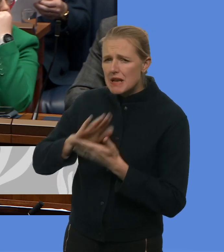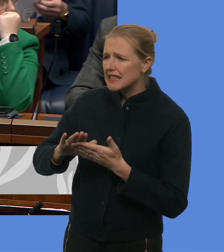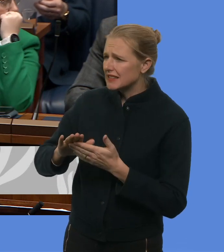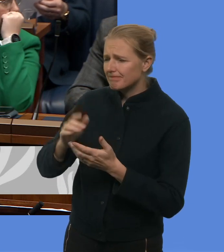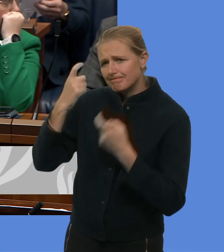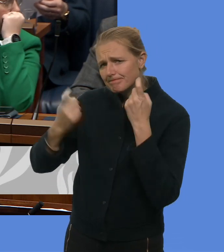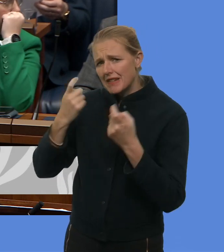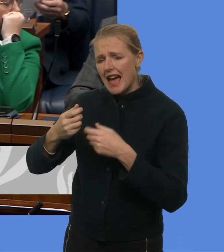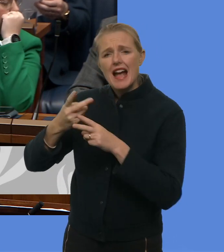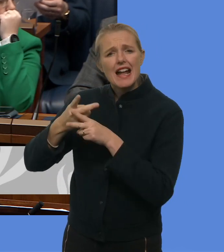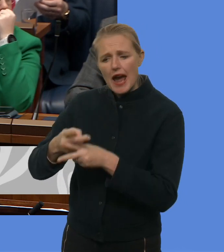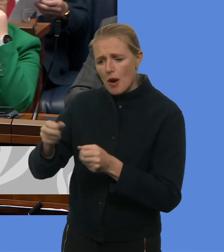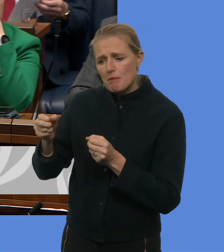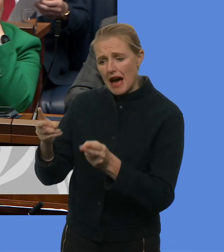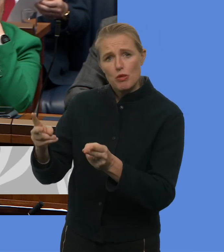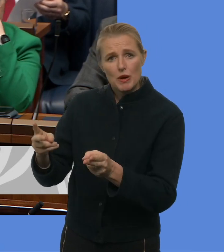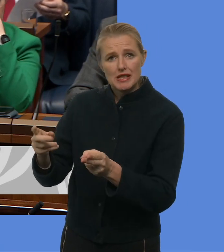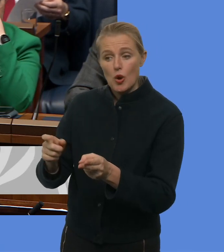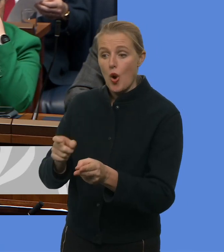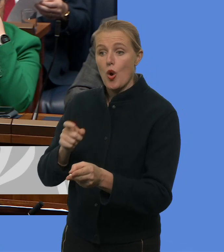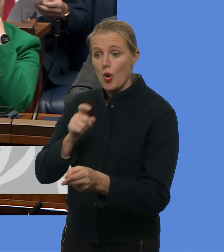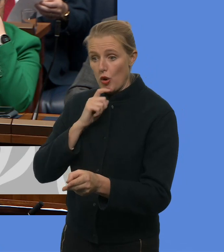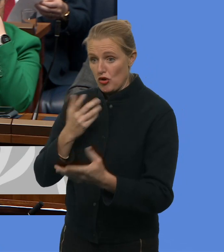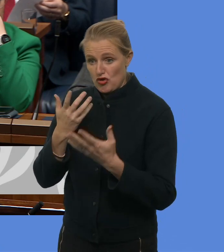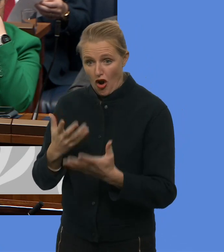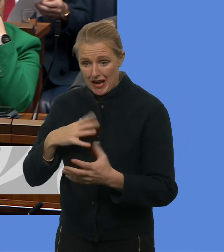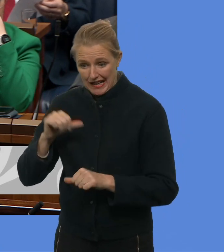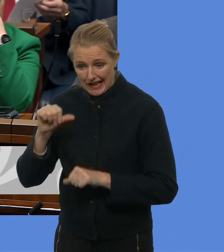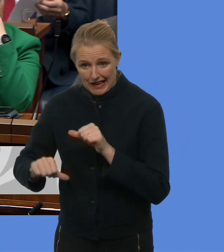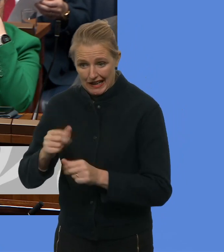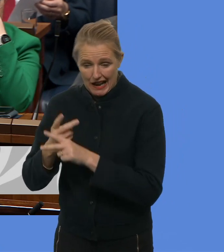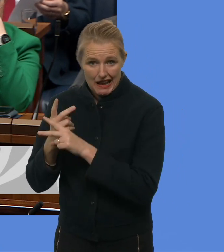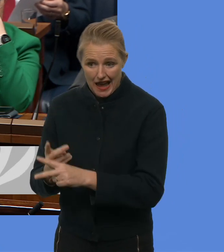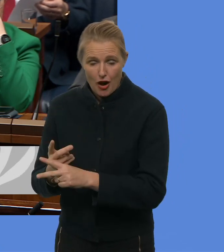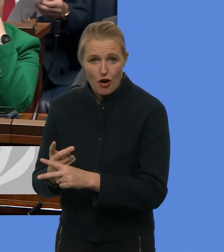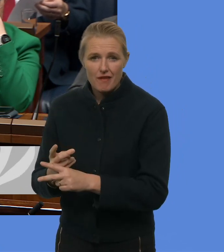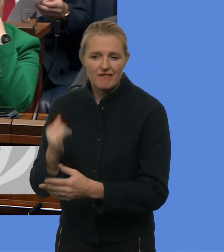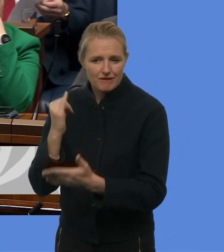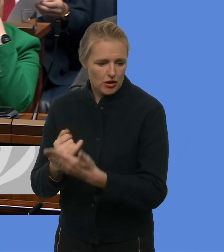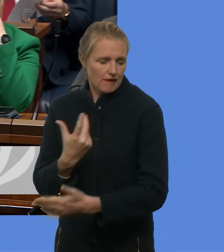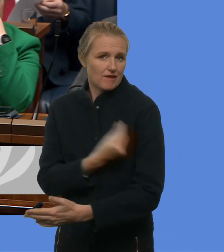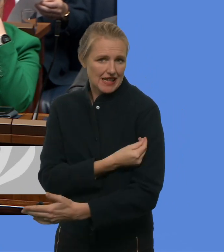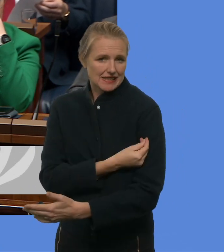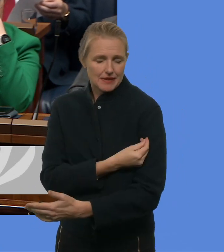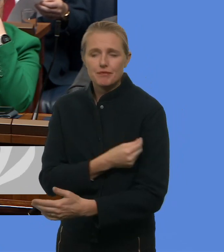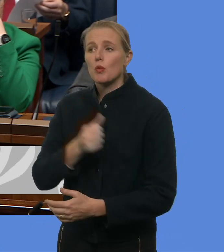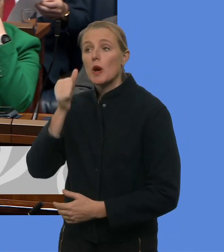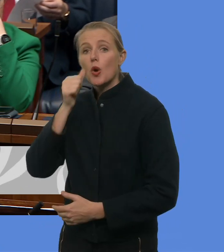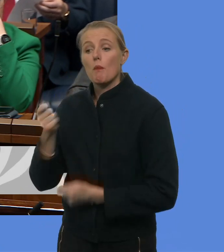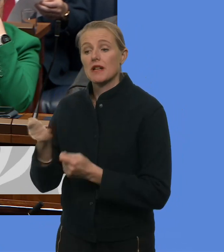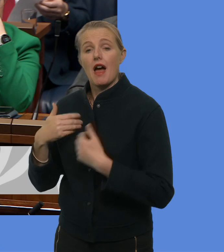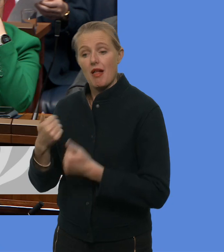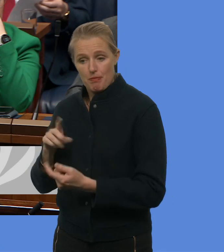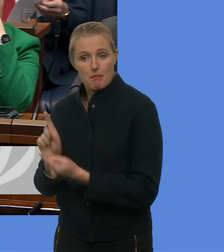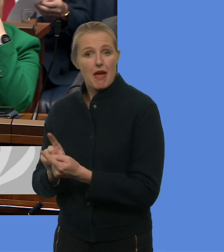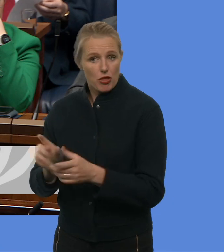pathways for those suffering from health issues potentially related to the COVID-19 vaccines. We understand the Minister of Health has since met with the group and hope that